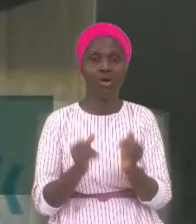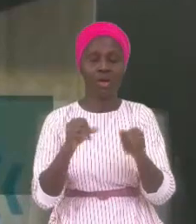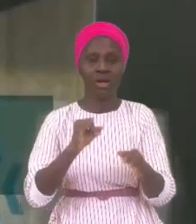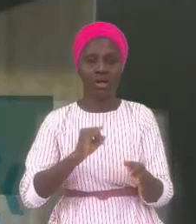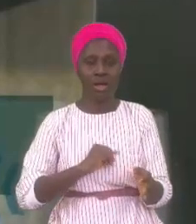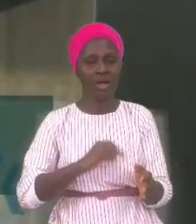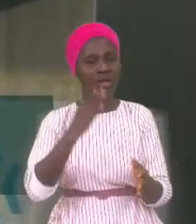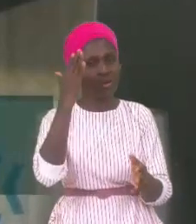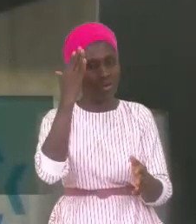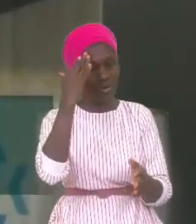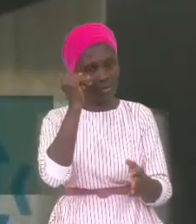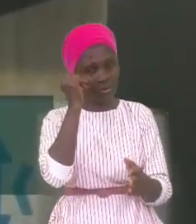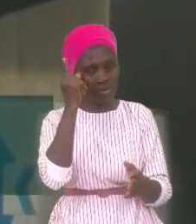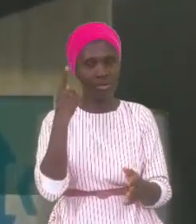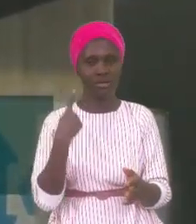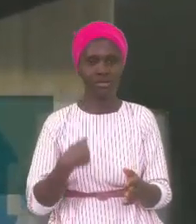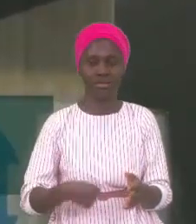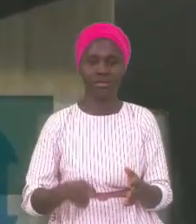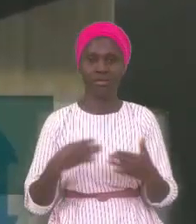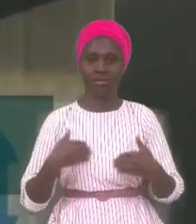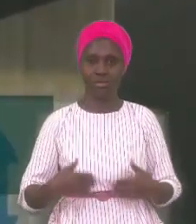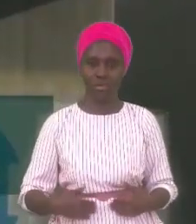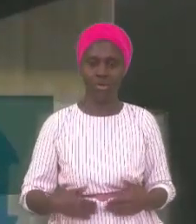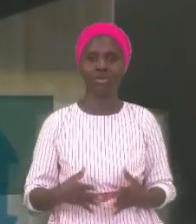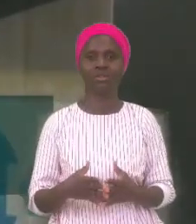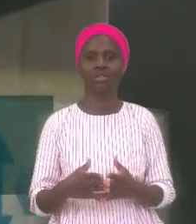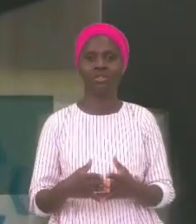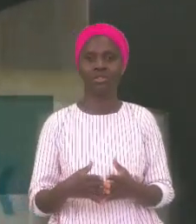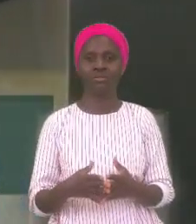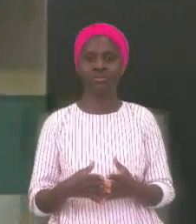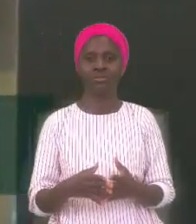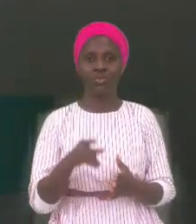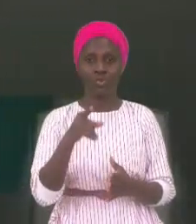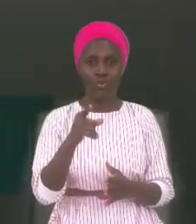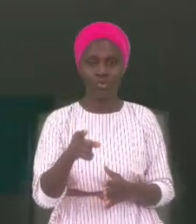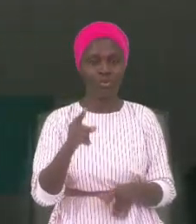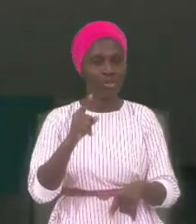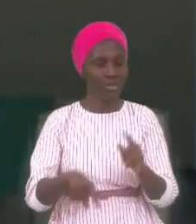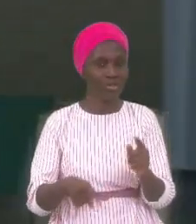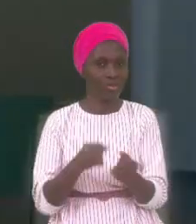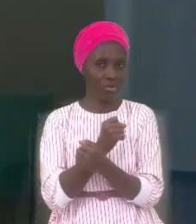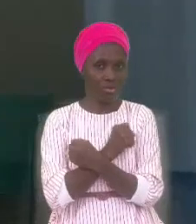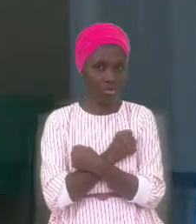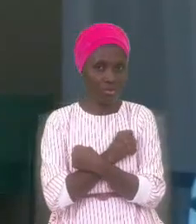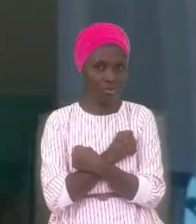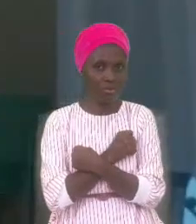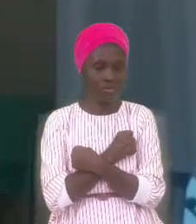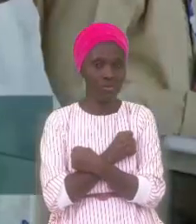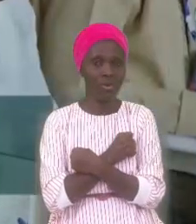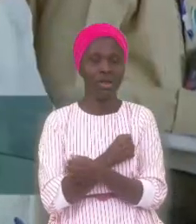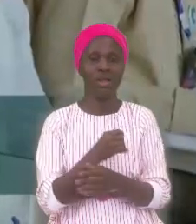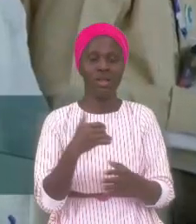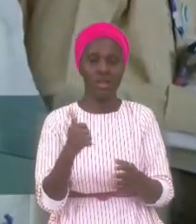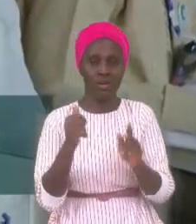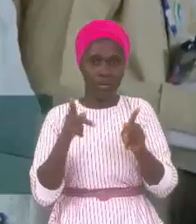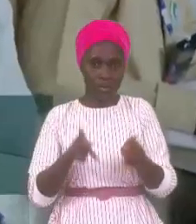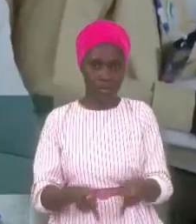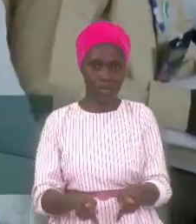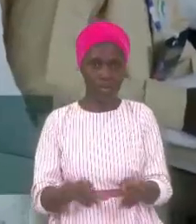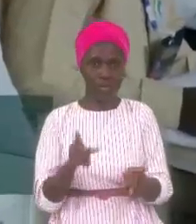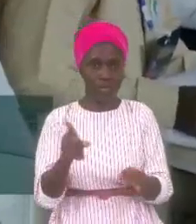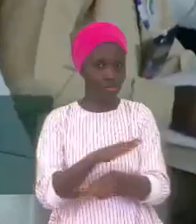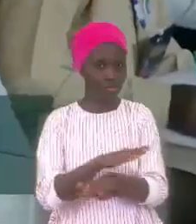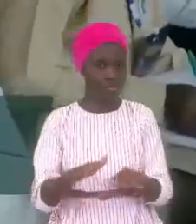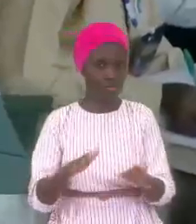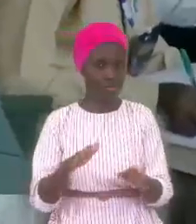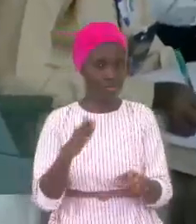that body, I'll not be able to love that body. You can't love an entity you don't recognize. Neither